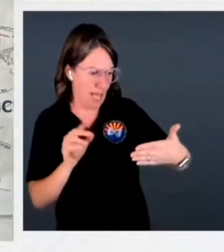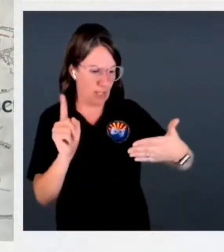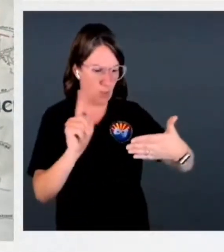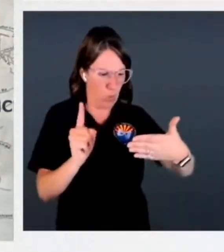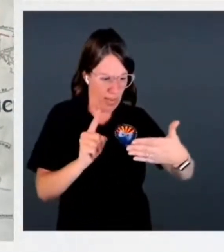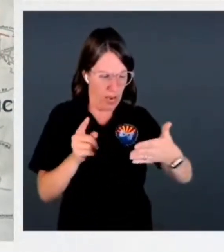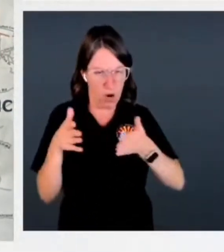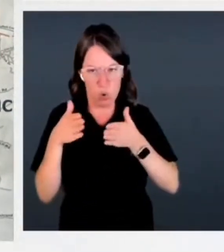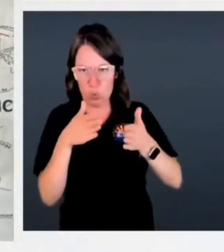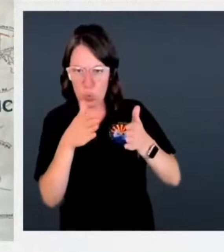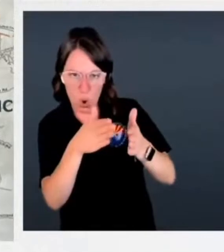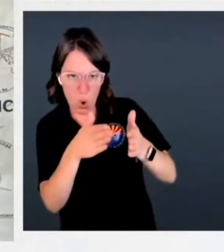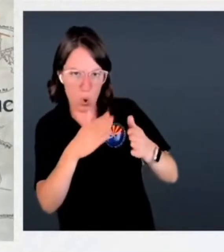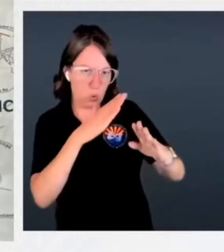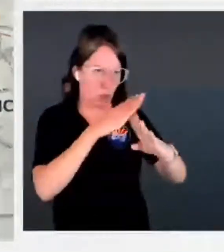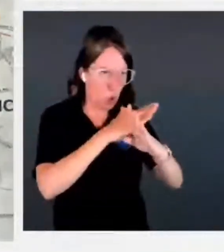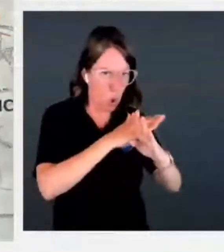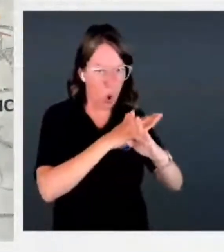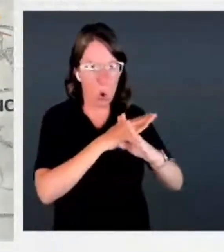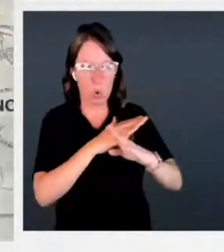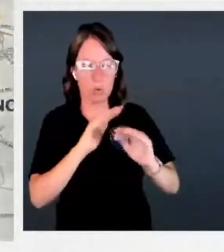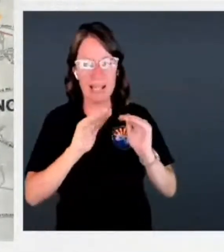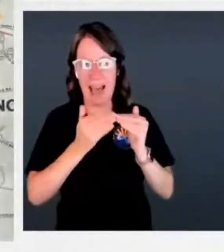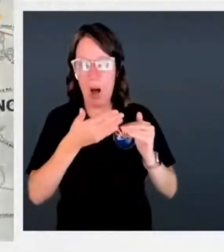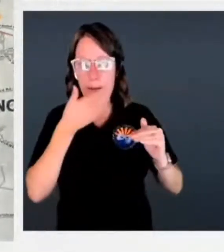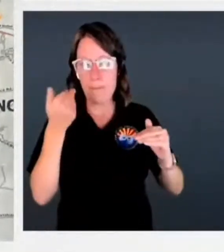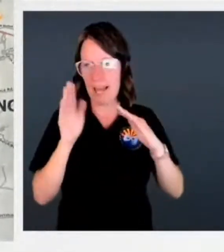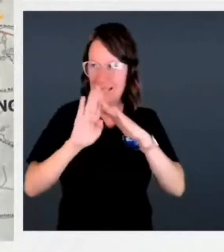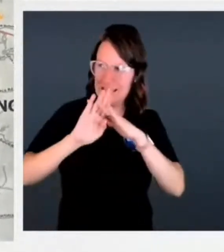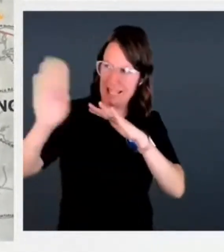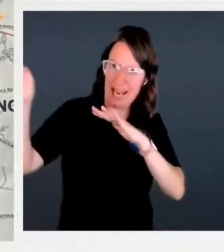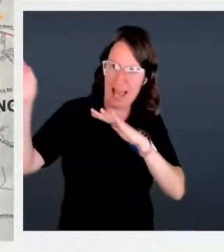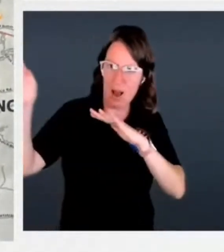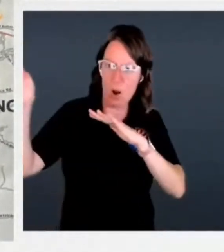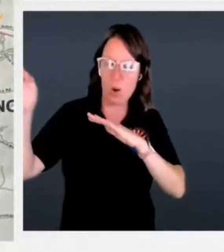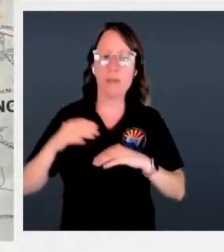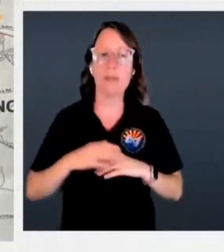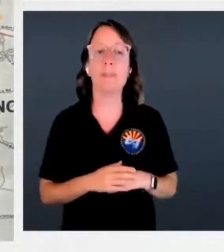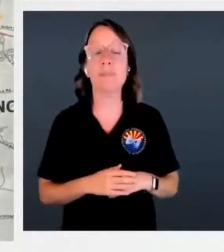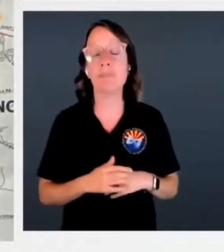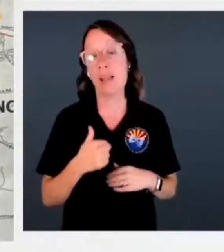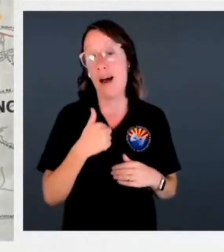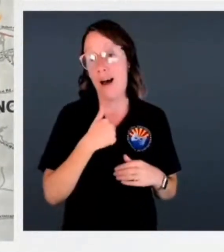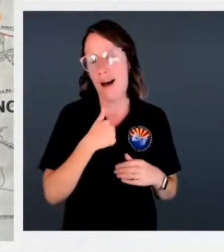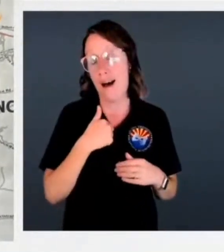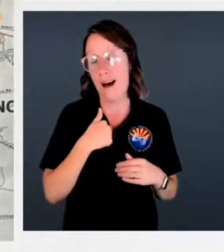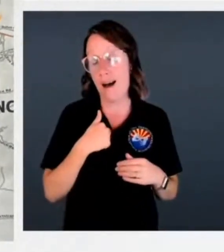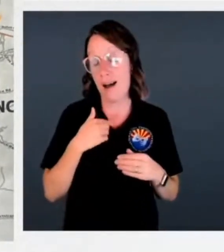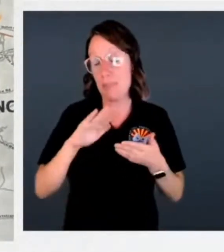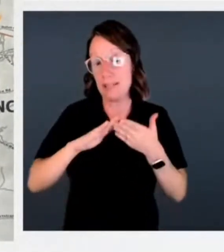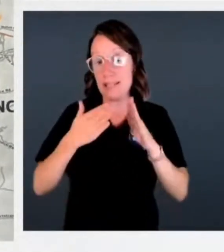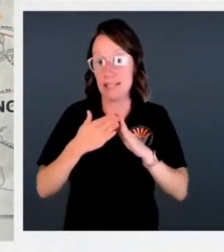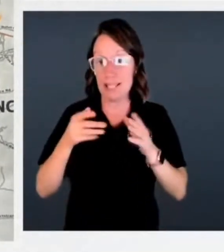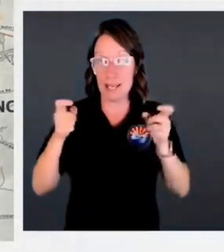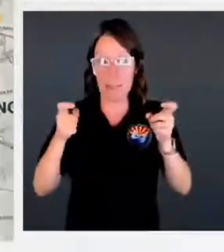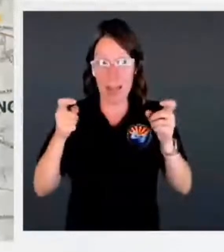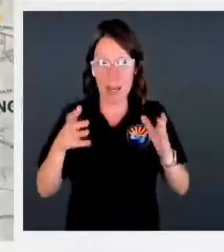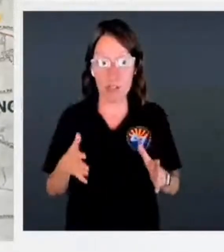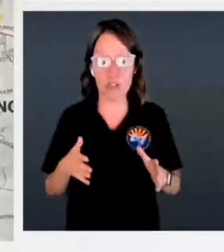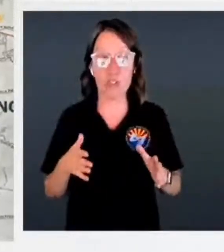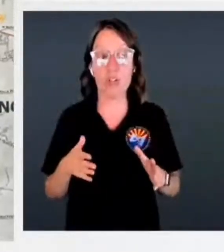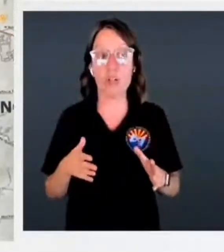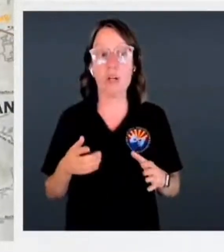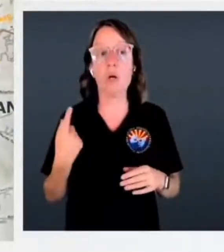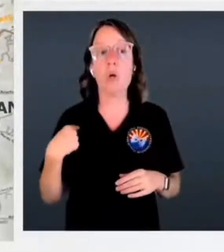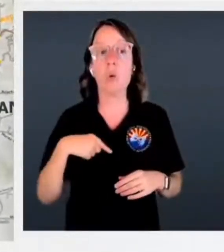routes. So me, as the emergency manager, Siskiyou County OES, one of the things that we really take into account is what we call